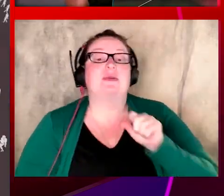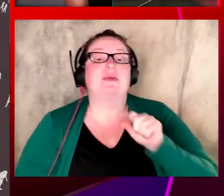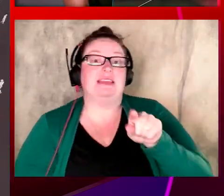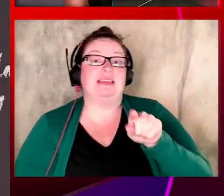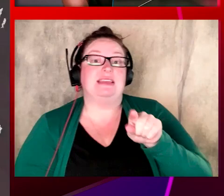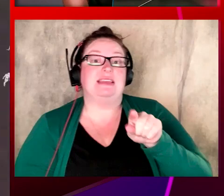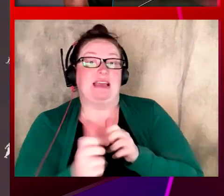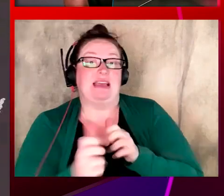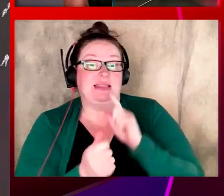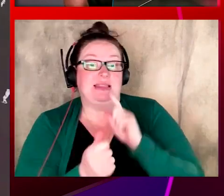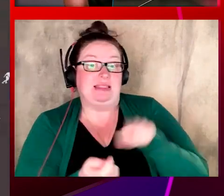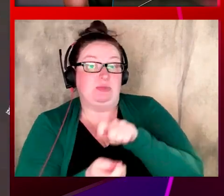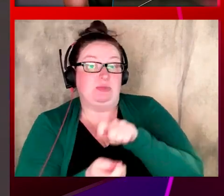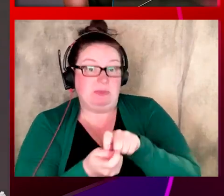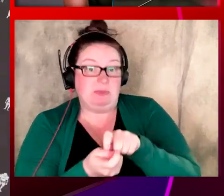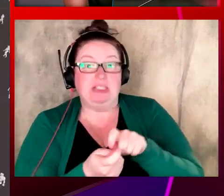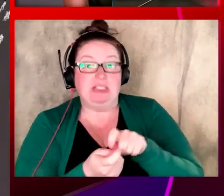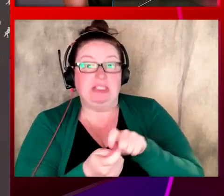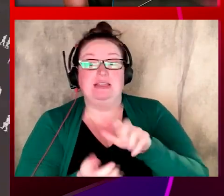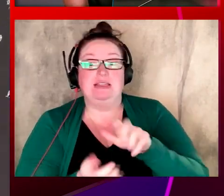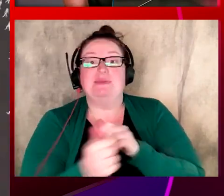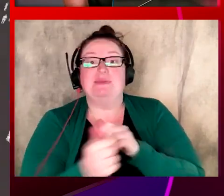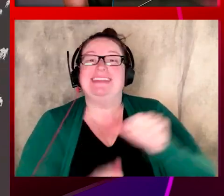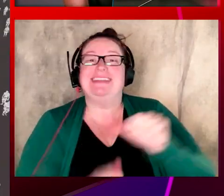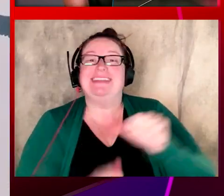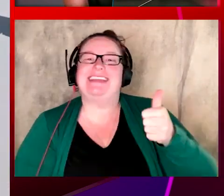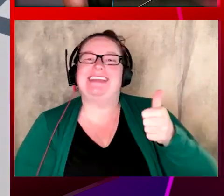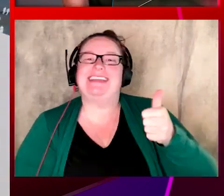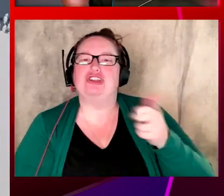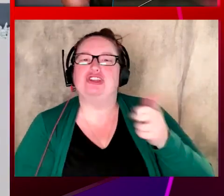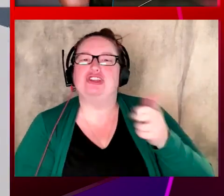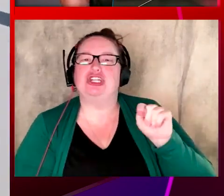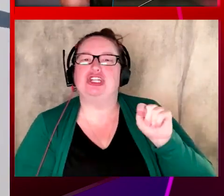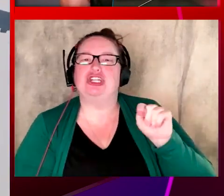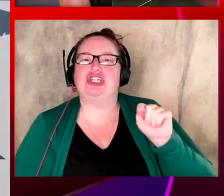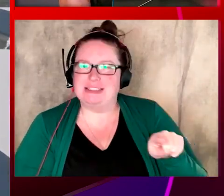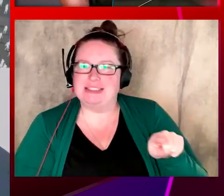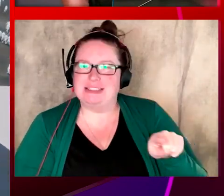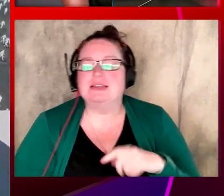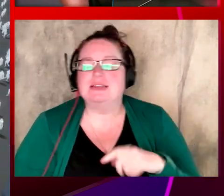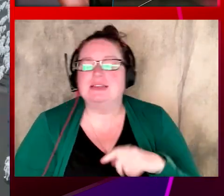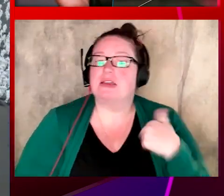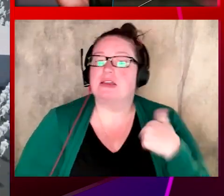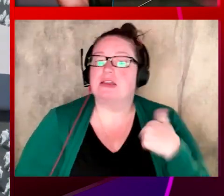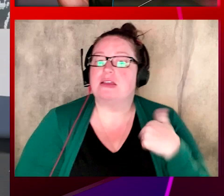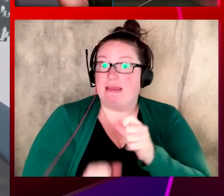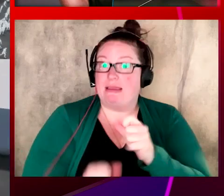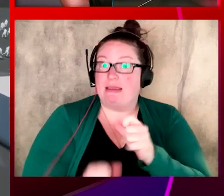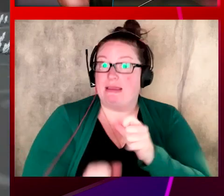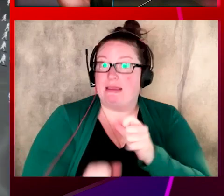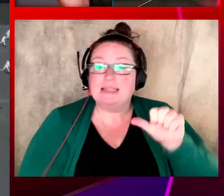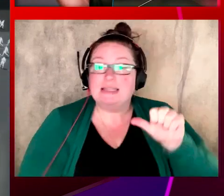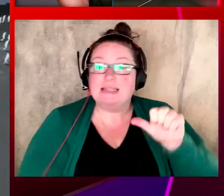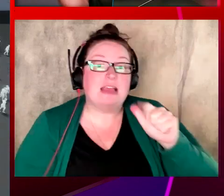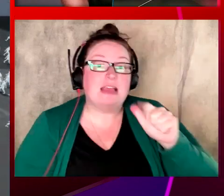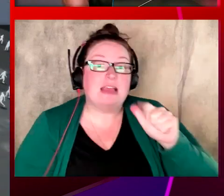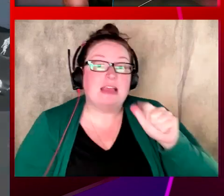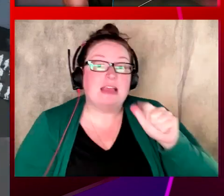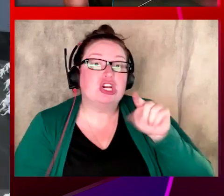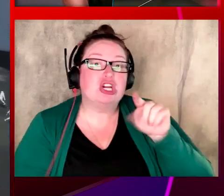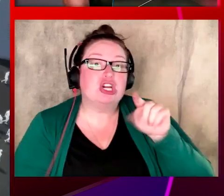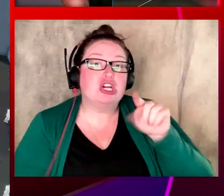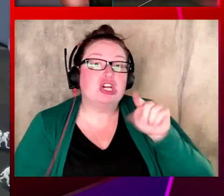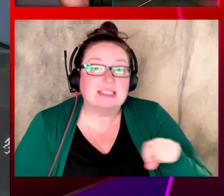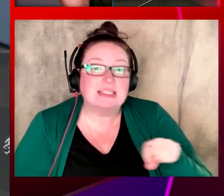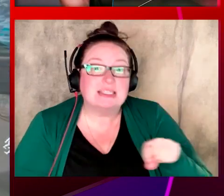simulation is updating at 10 hertz, which. Well, we can update at 10 hertz, we can update at 30 hertz, so 30 times a second, and you